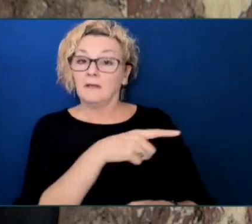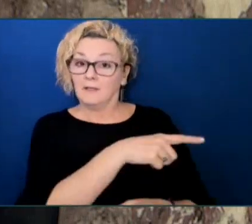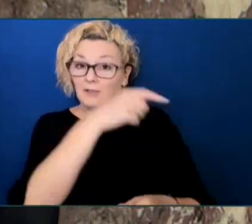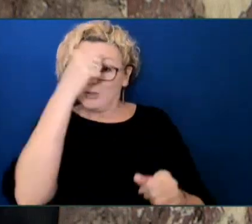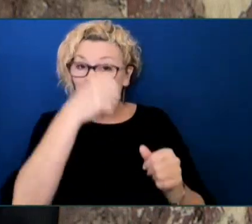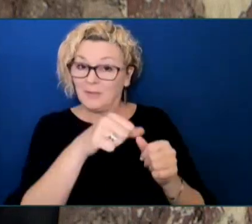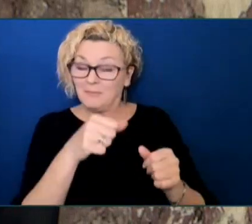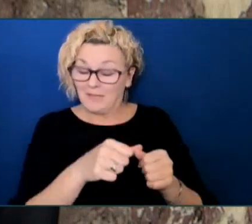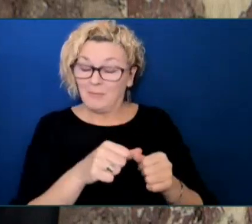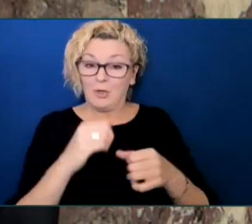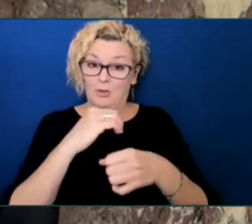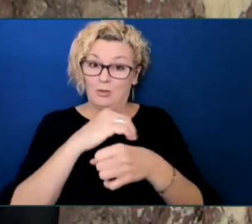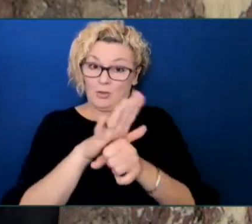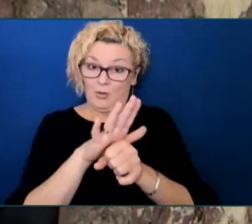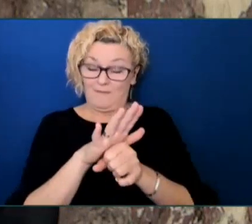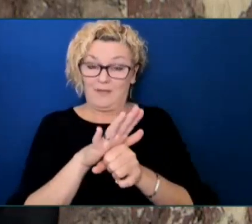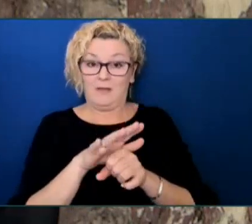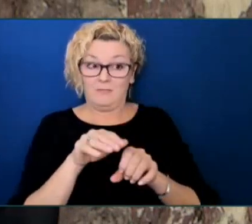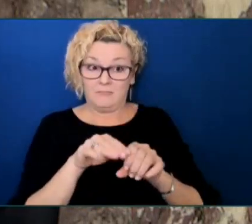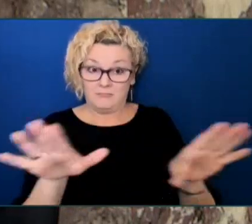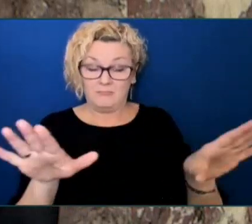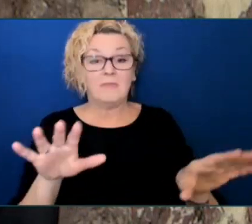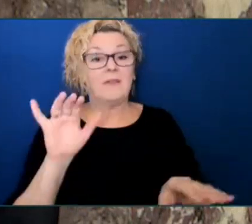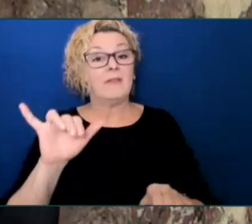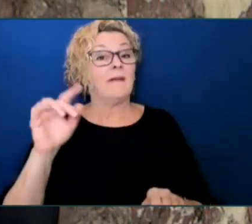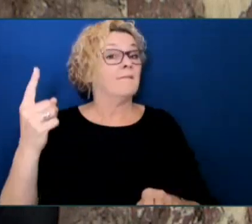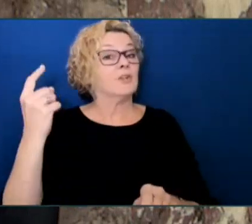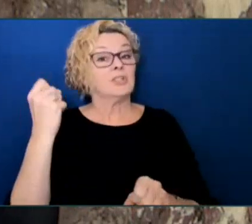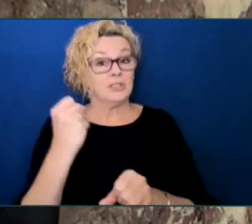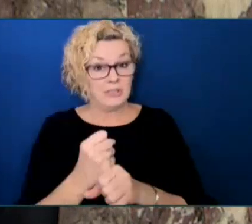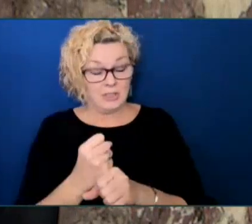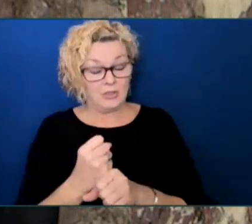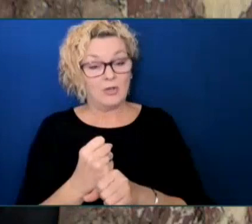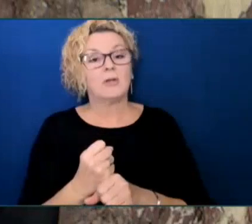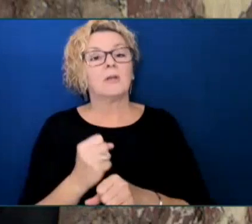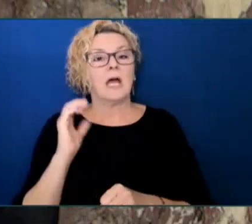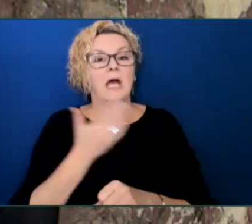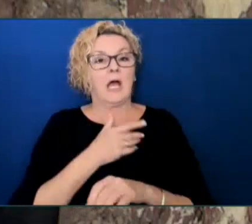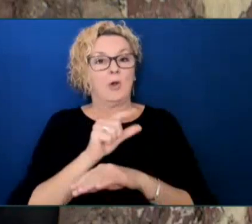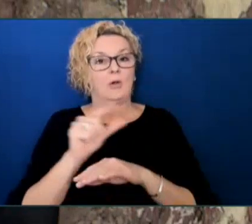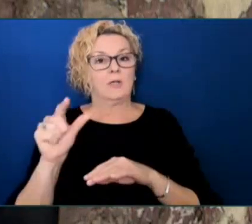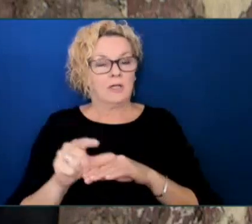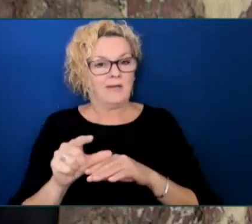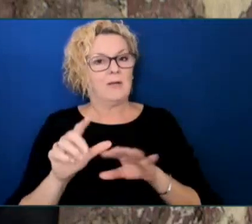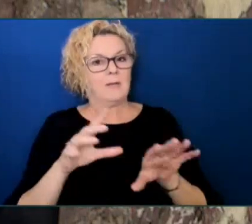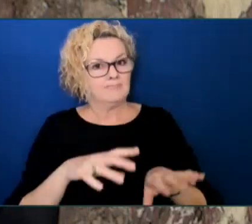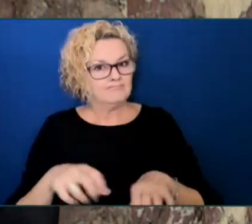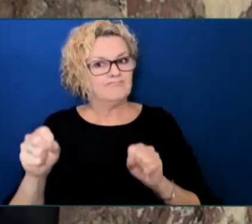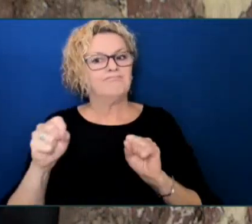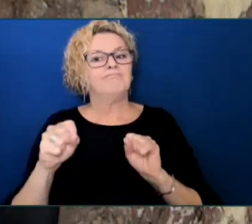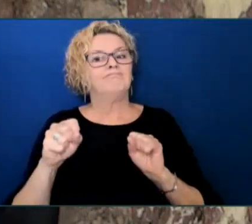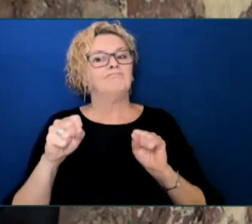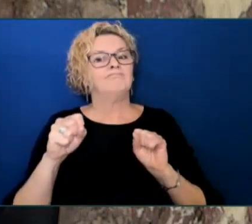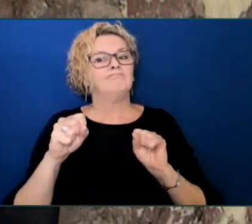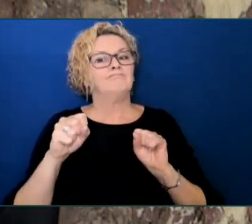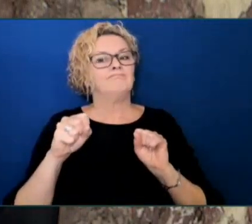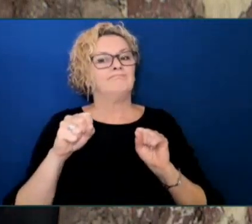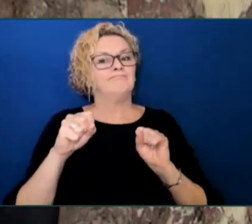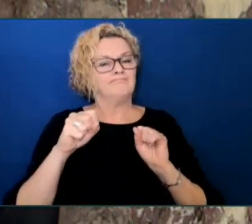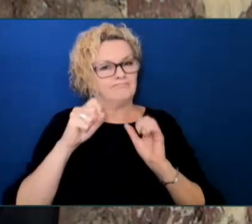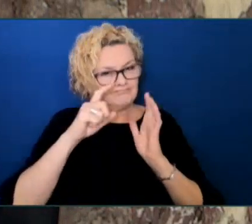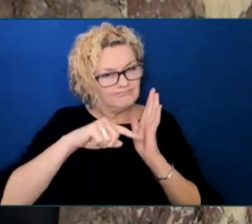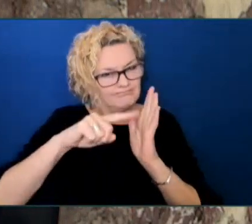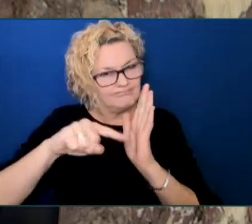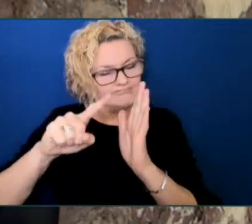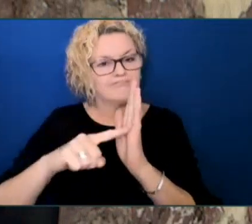undertook in healthcare a report that I think was an exceptional report and gave